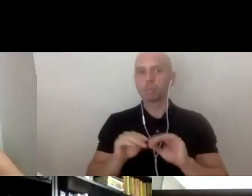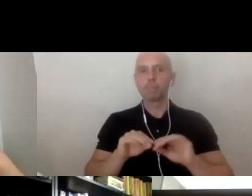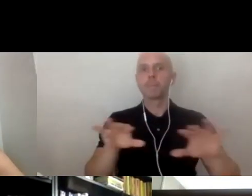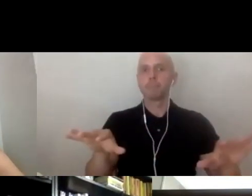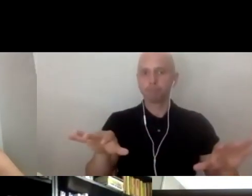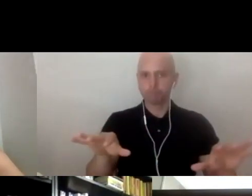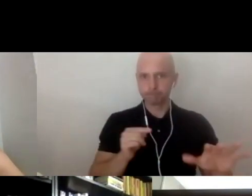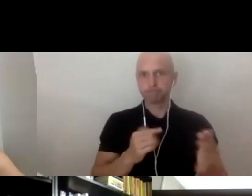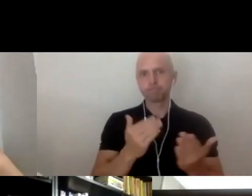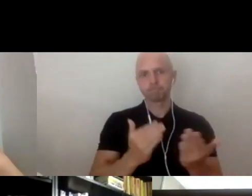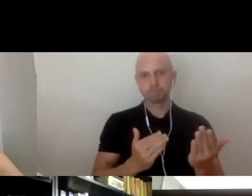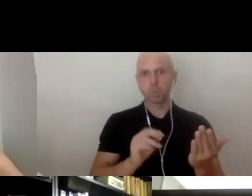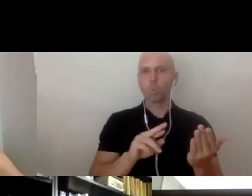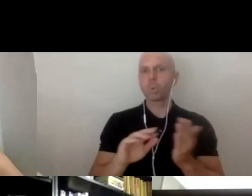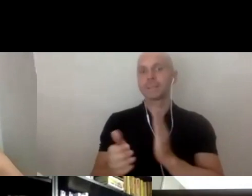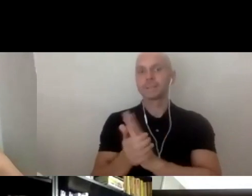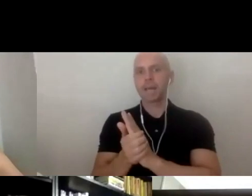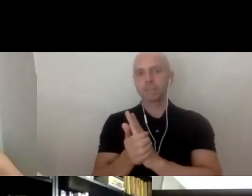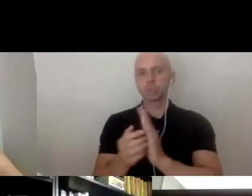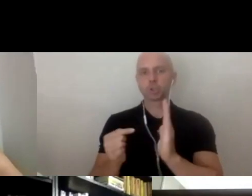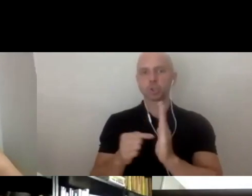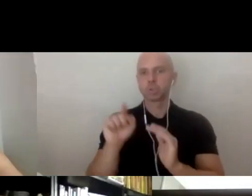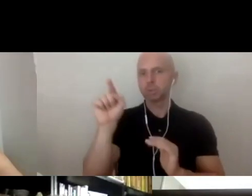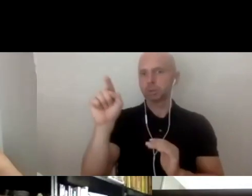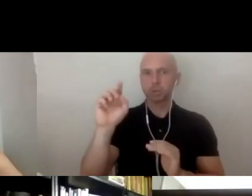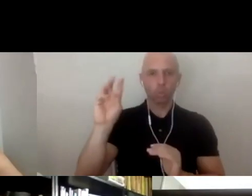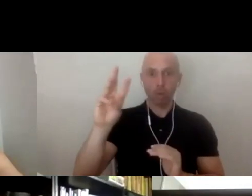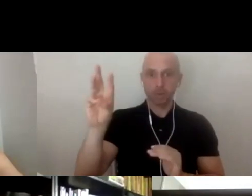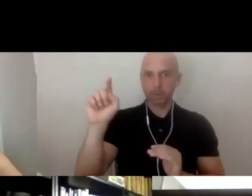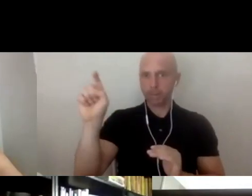will be attached to the website on the